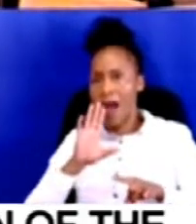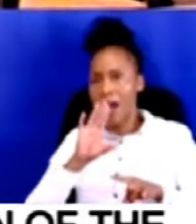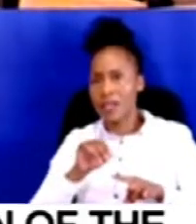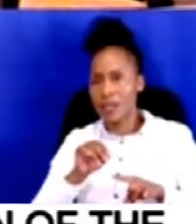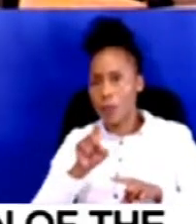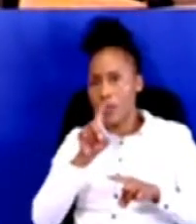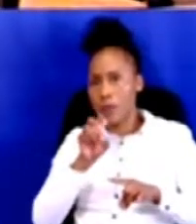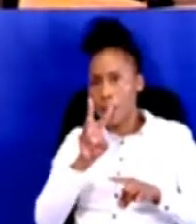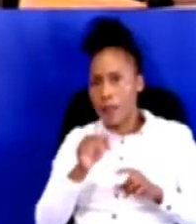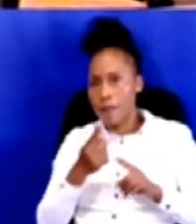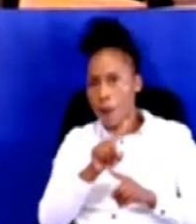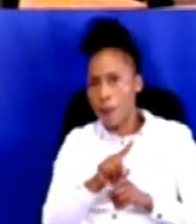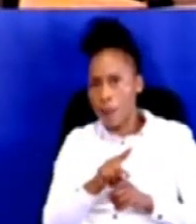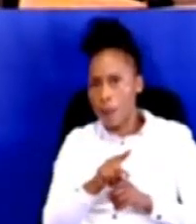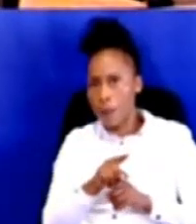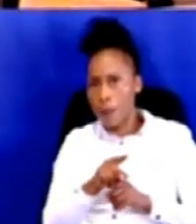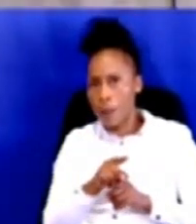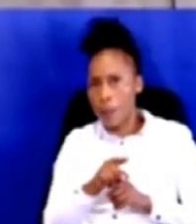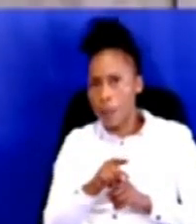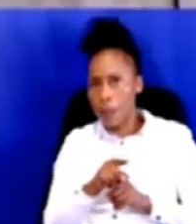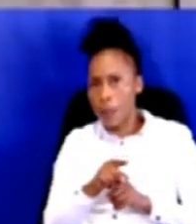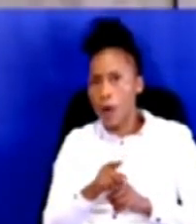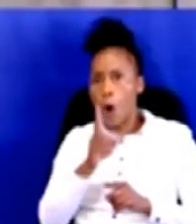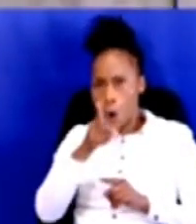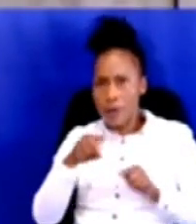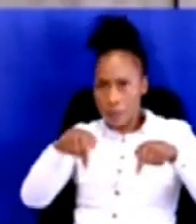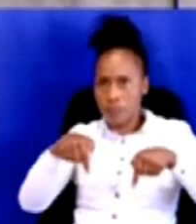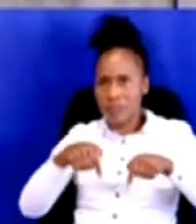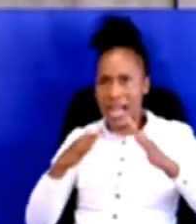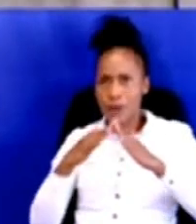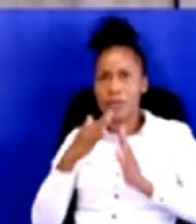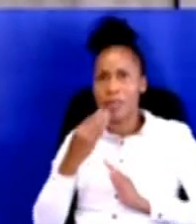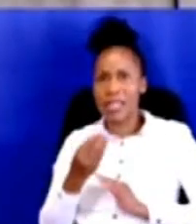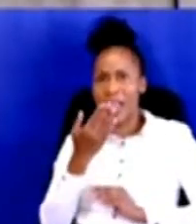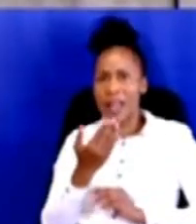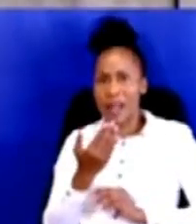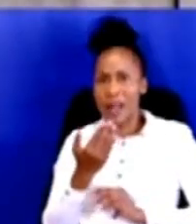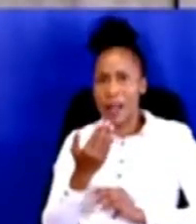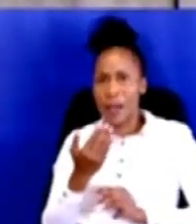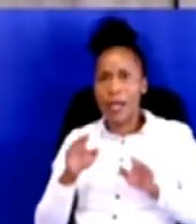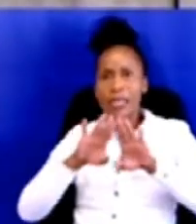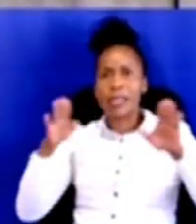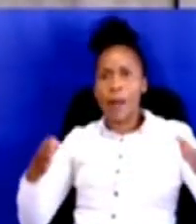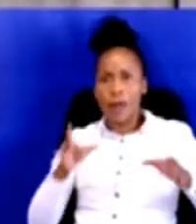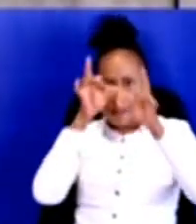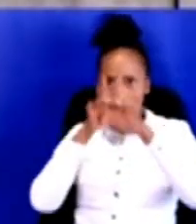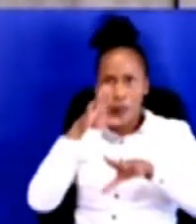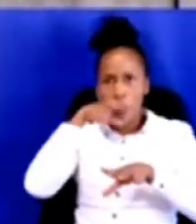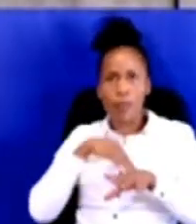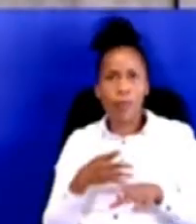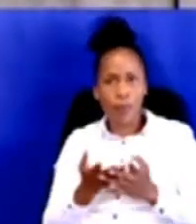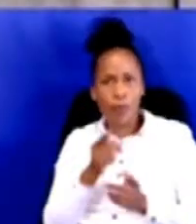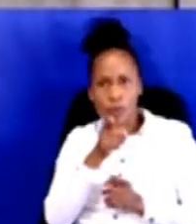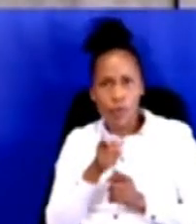Can we please not can we have order in this house? Why is the table not informed that you are going to take the question